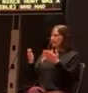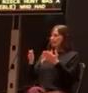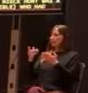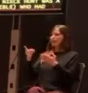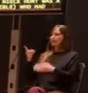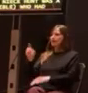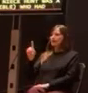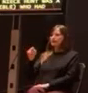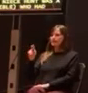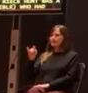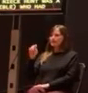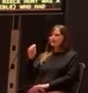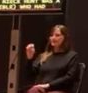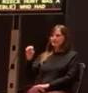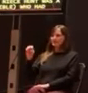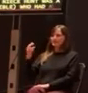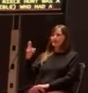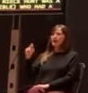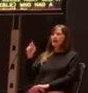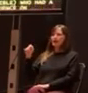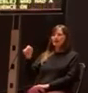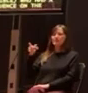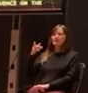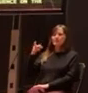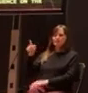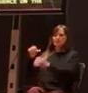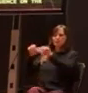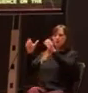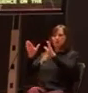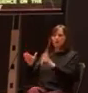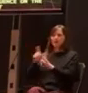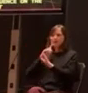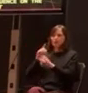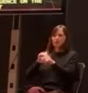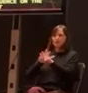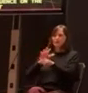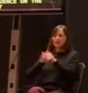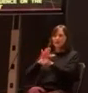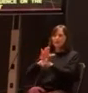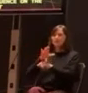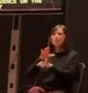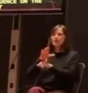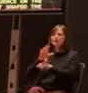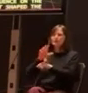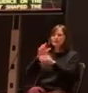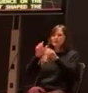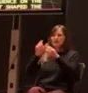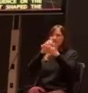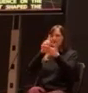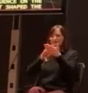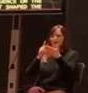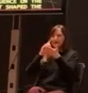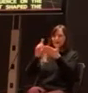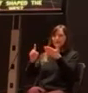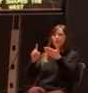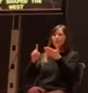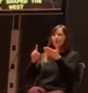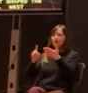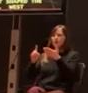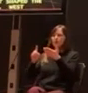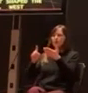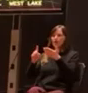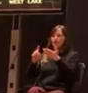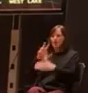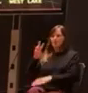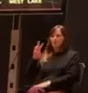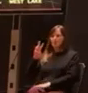the waterfront, Benaroya Hall and Westlake Plaza, and who was also